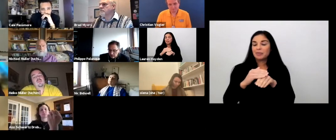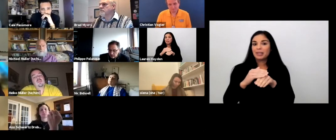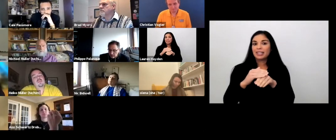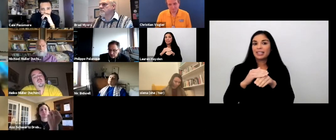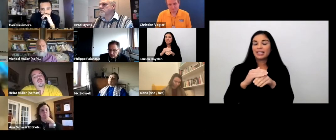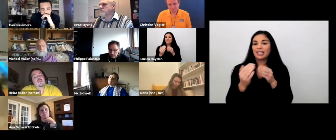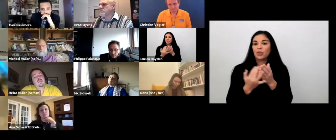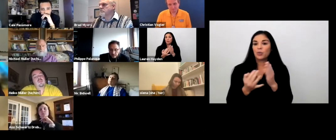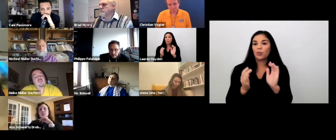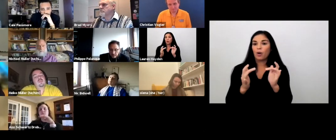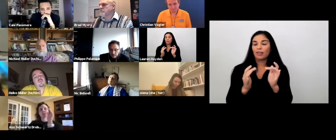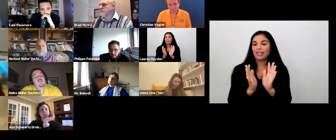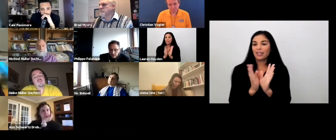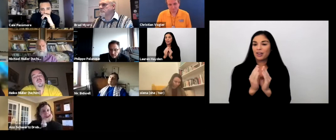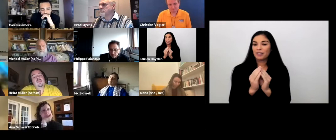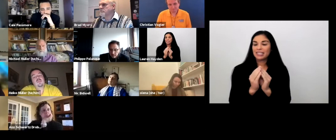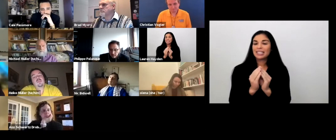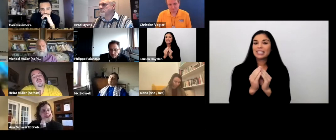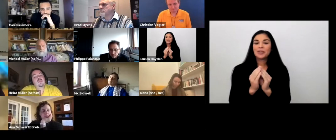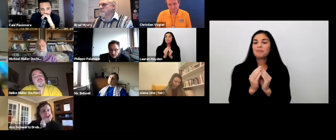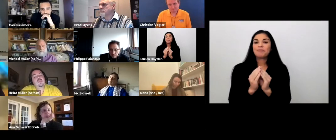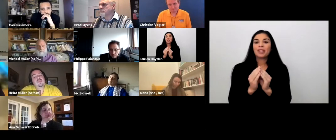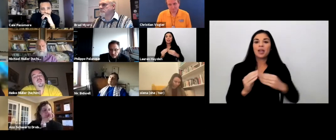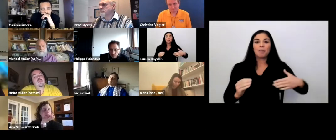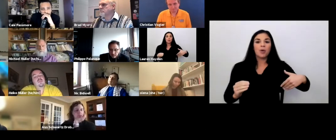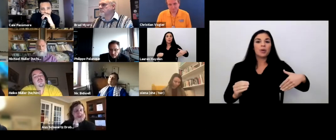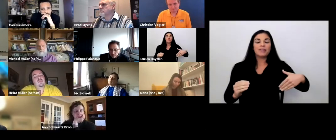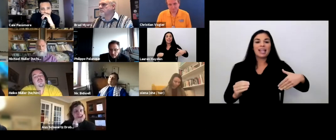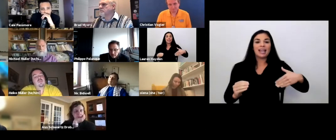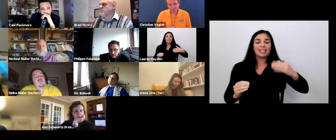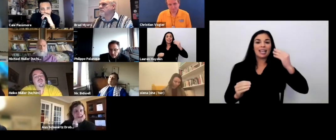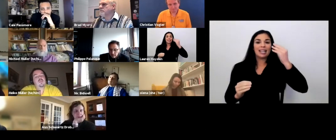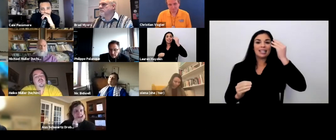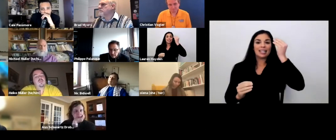online conferences. We really have not thought about how to